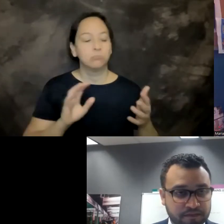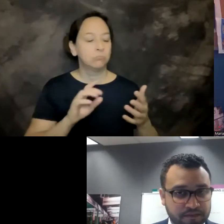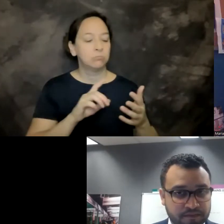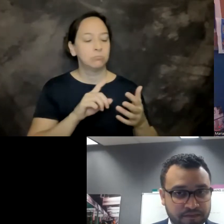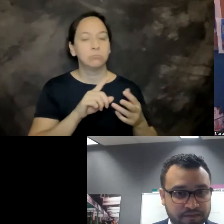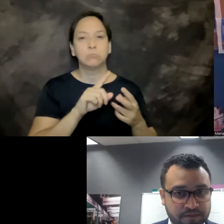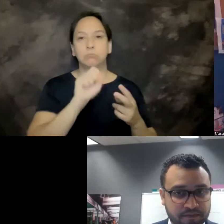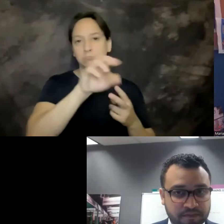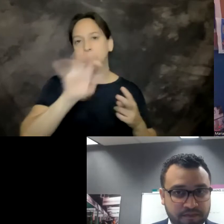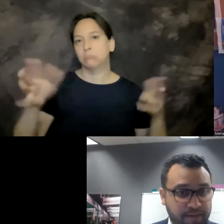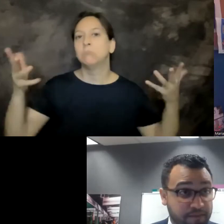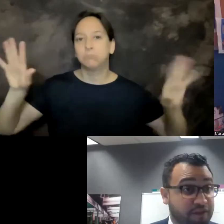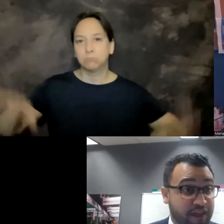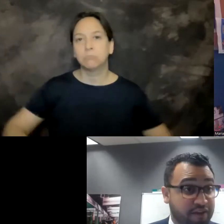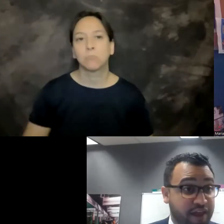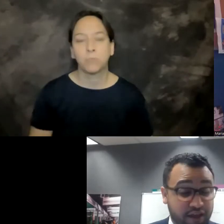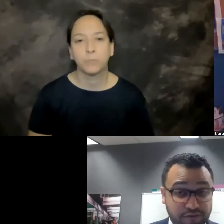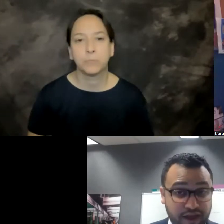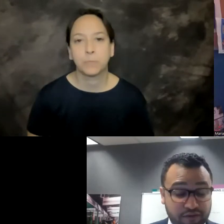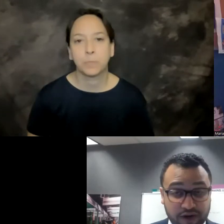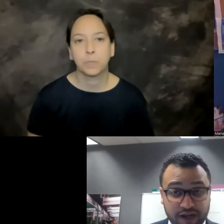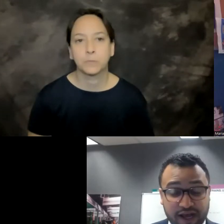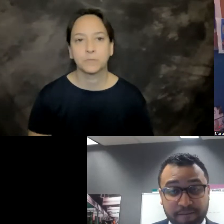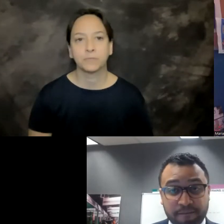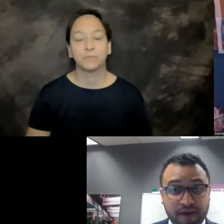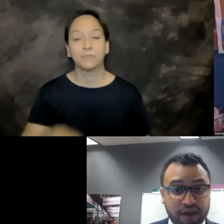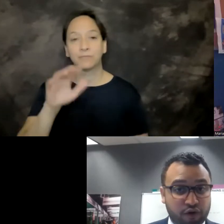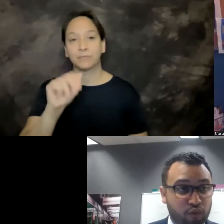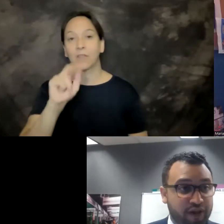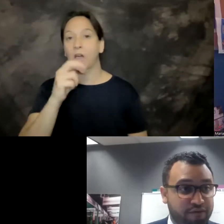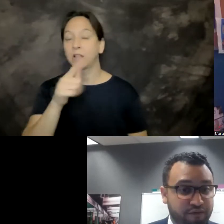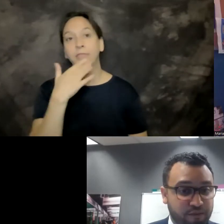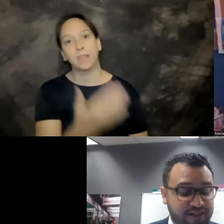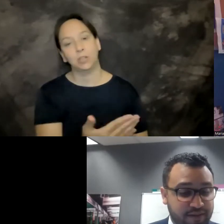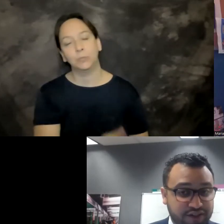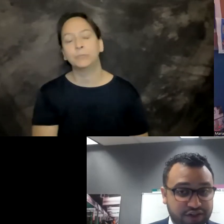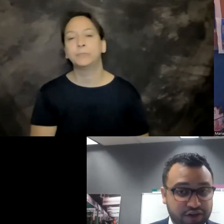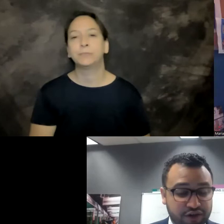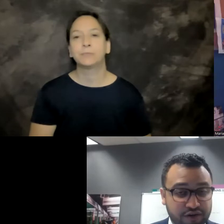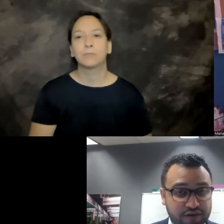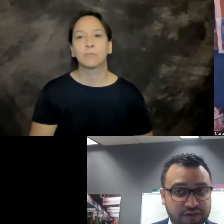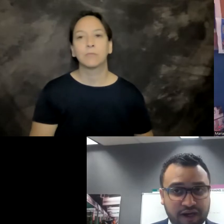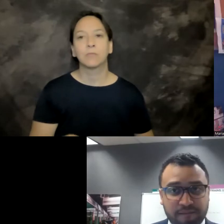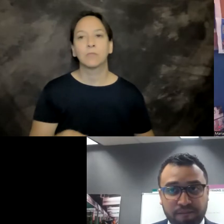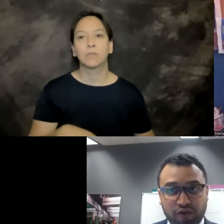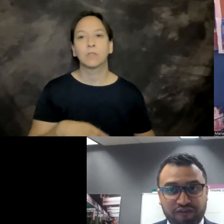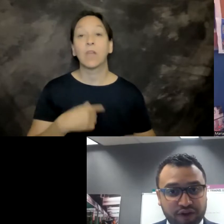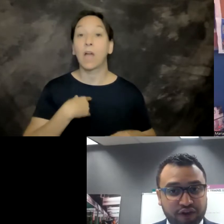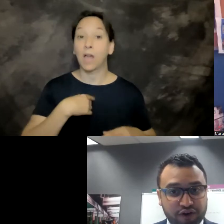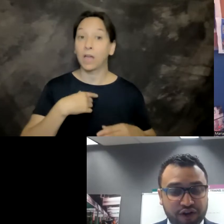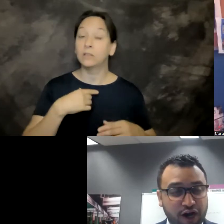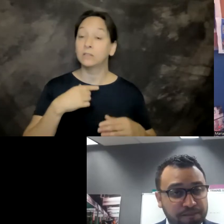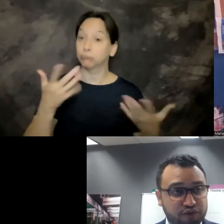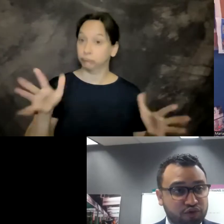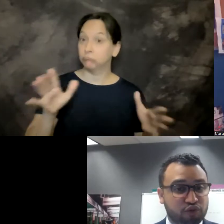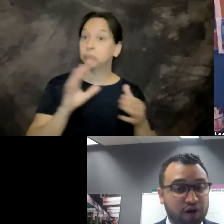on. Yeah, thank you for that, Rhoda. You know, we've, as I mentioned earlier, we've